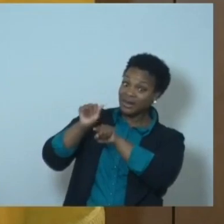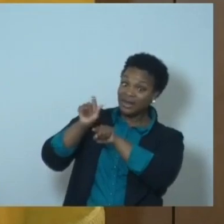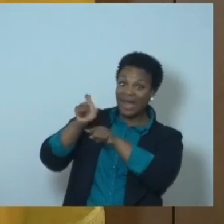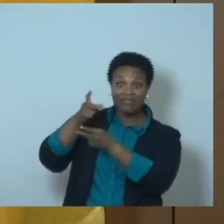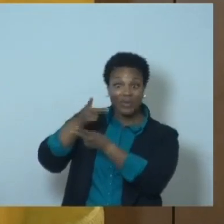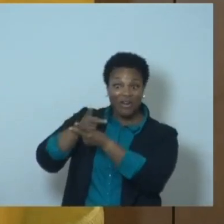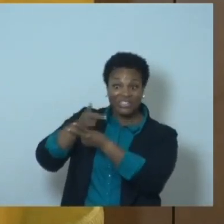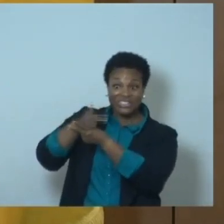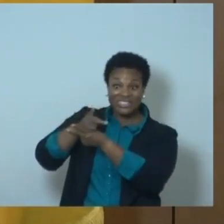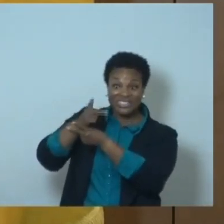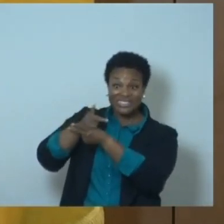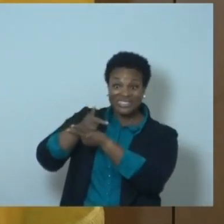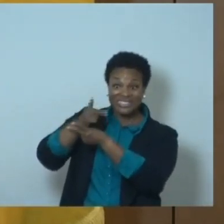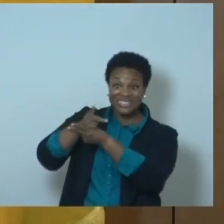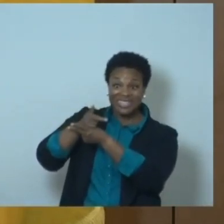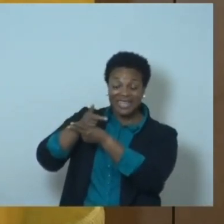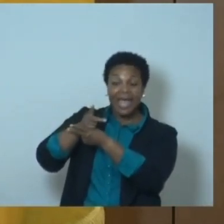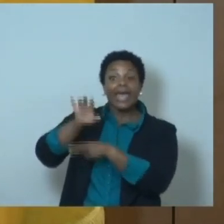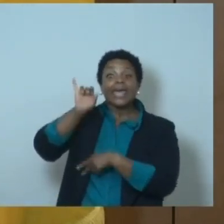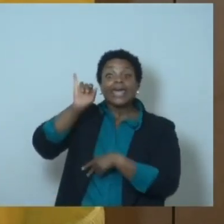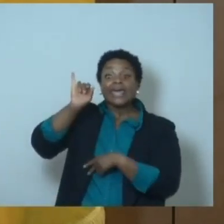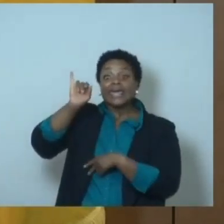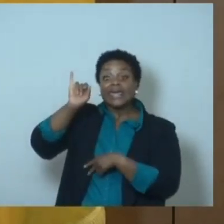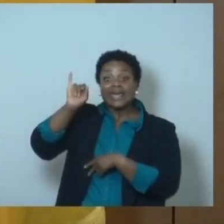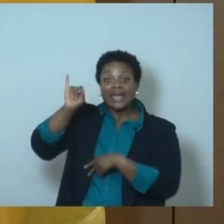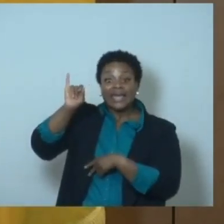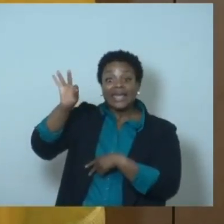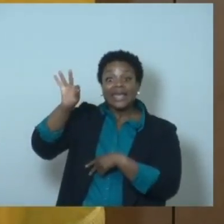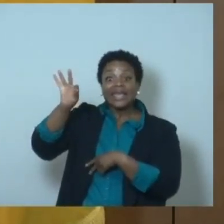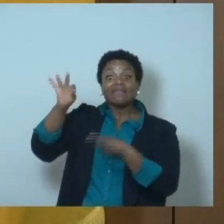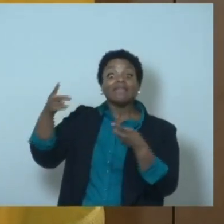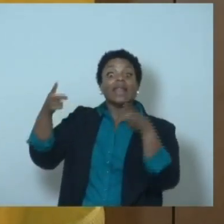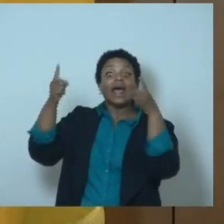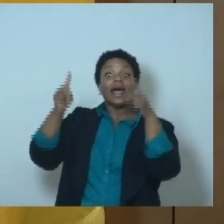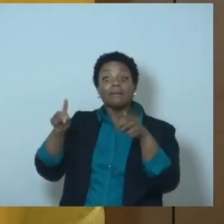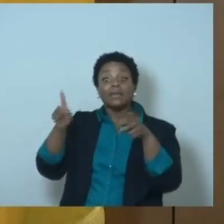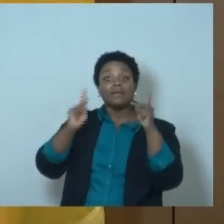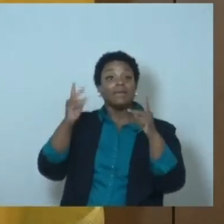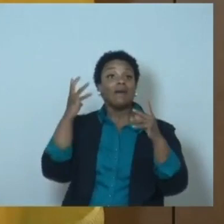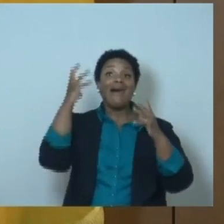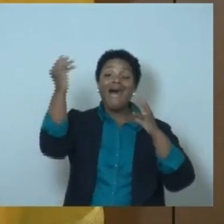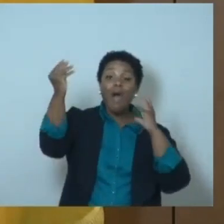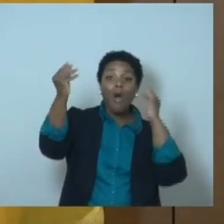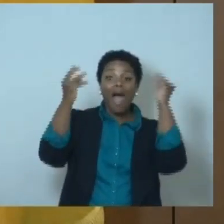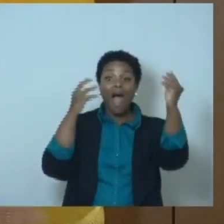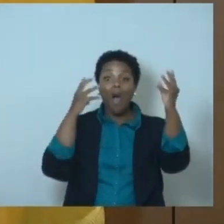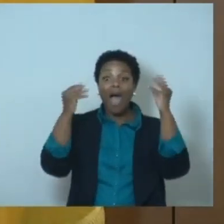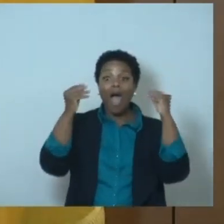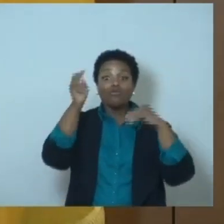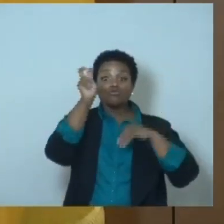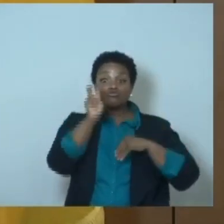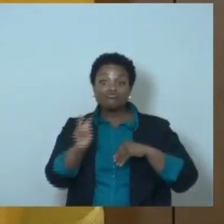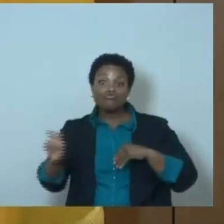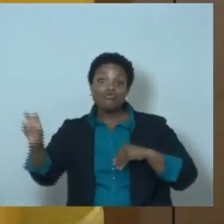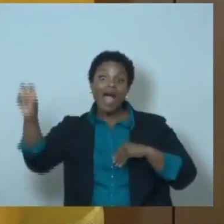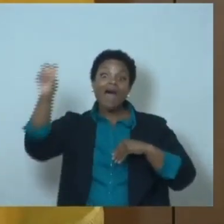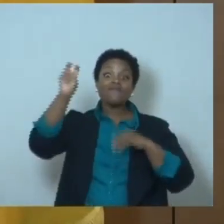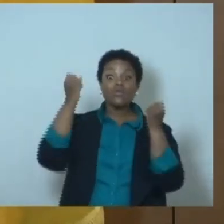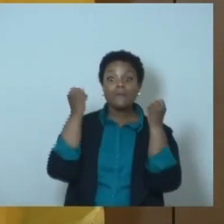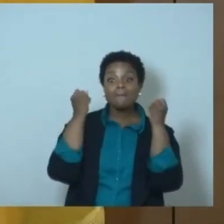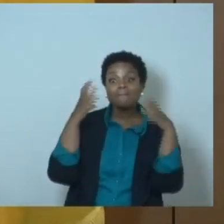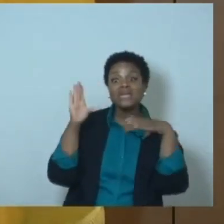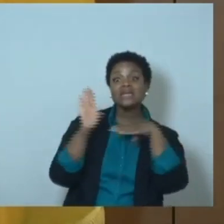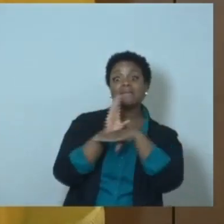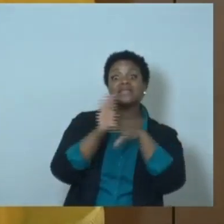we have a case get in, because you have more spread in the community, because we have more things open and it's too